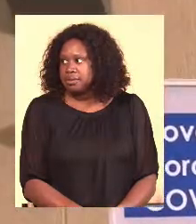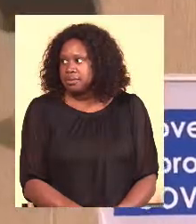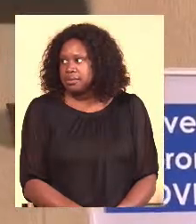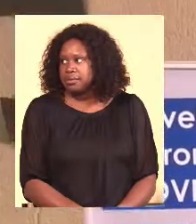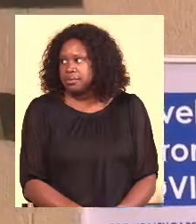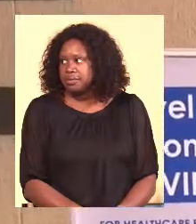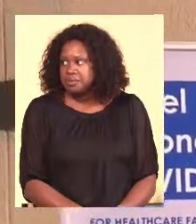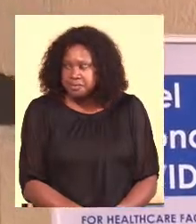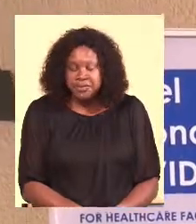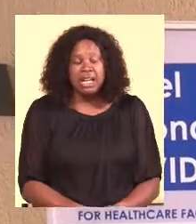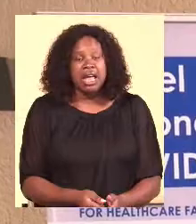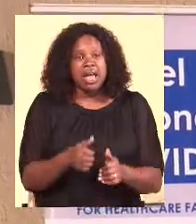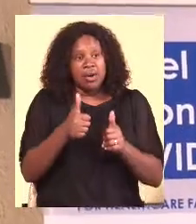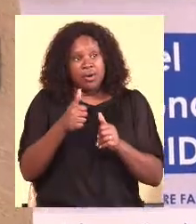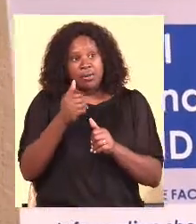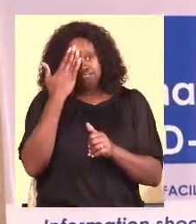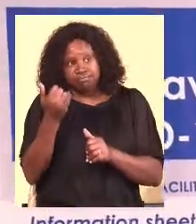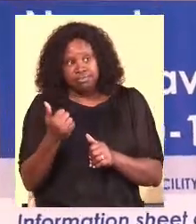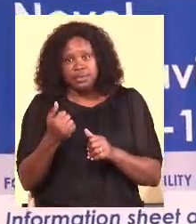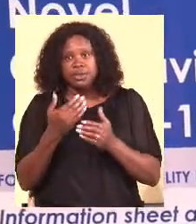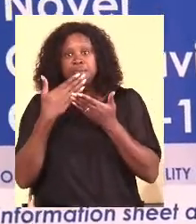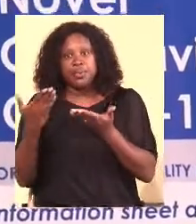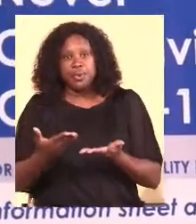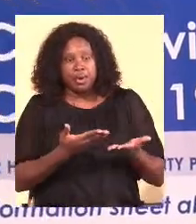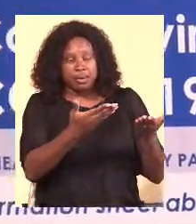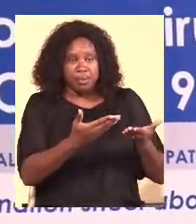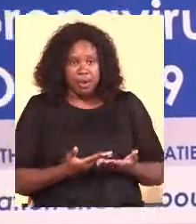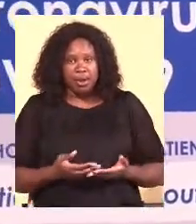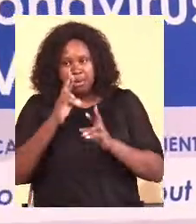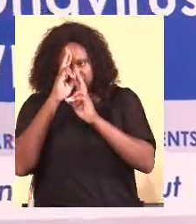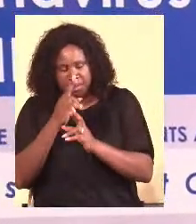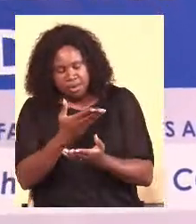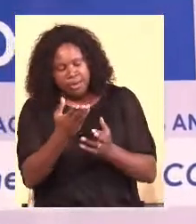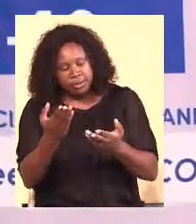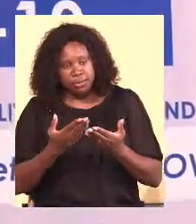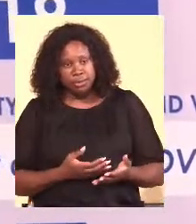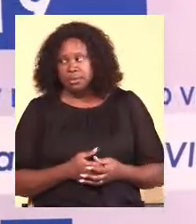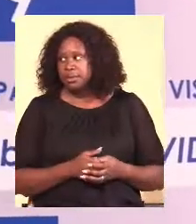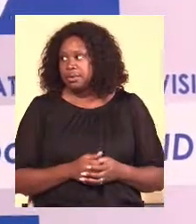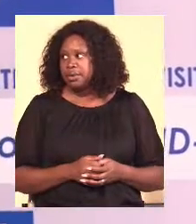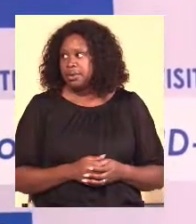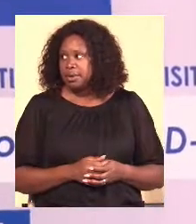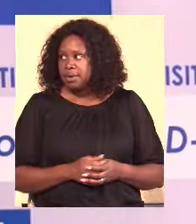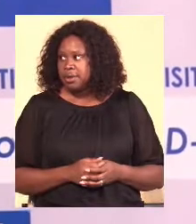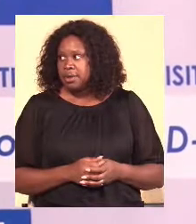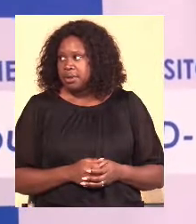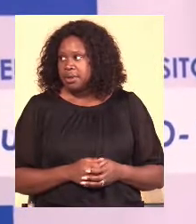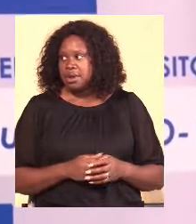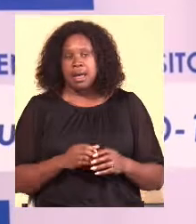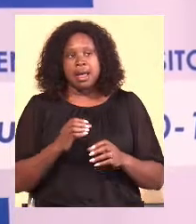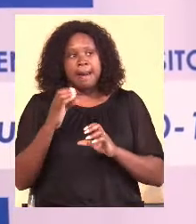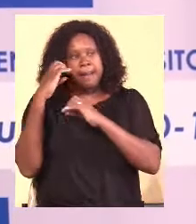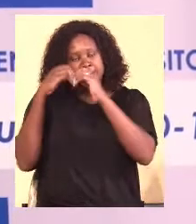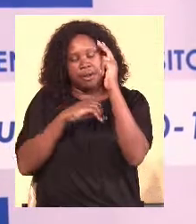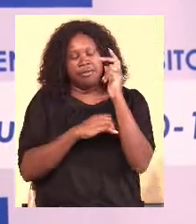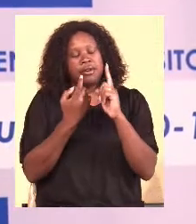afternoon. Welcome to everybody who's present here, and I stand on the protocol already observed. My name is Shianua Kahiha. I'm a media officer from the